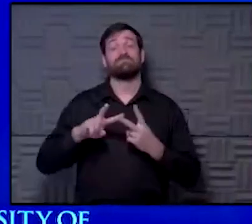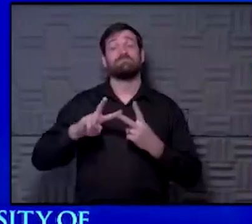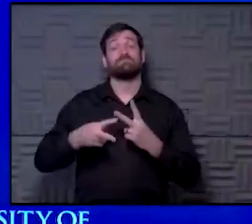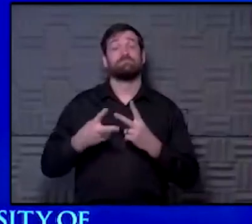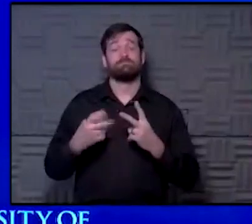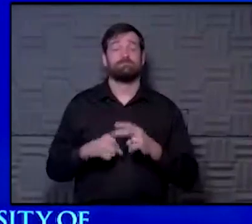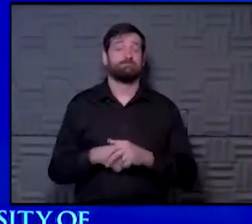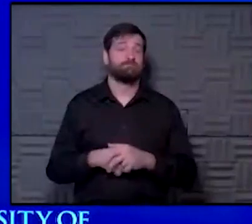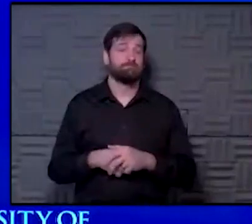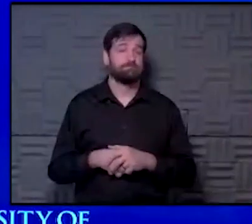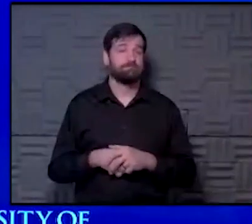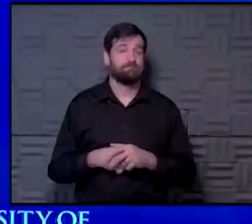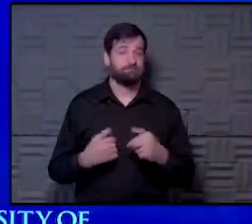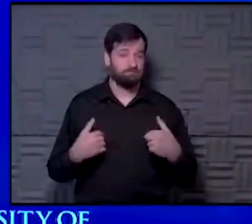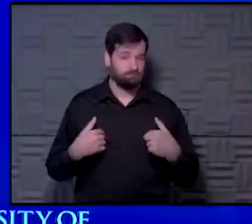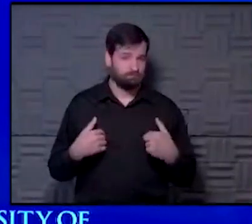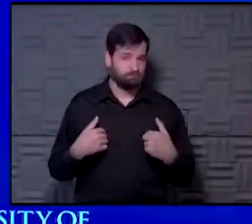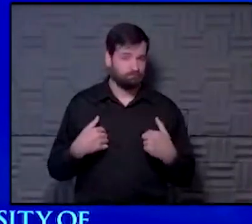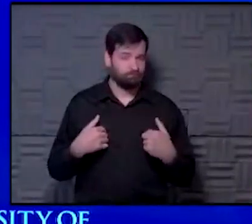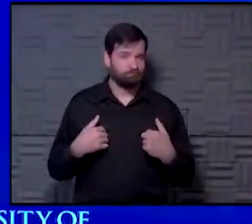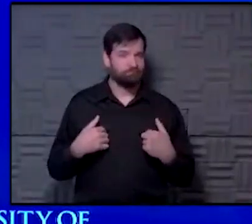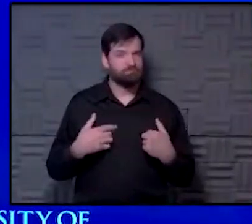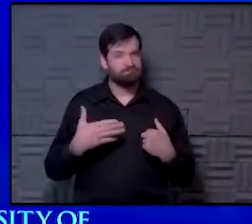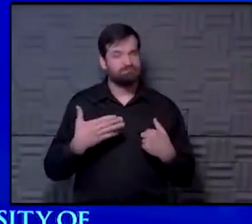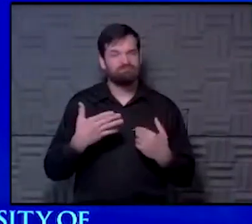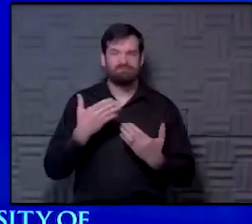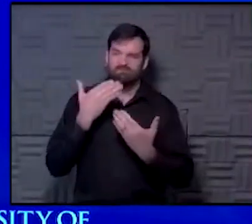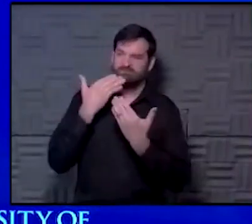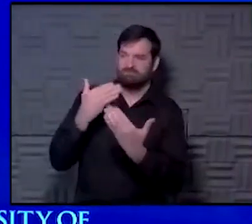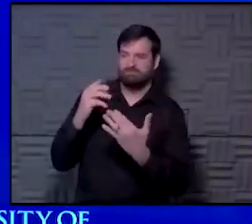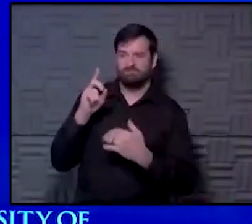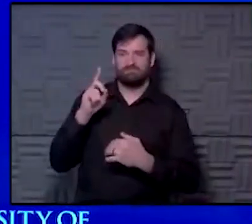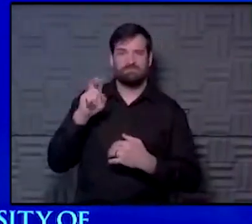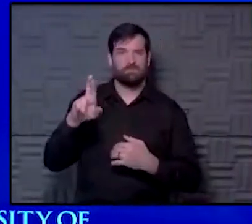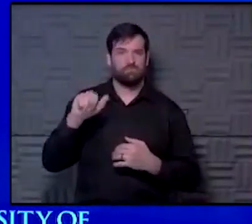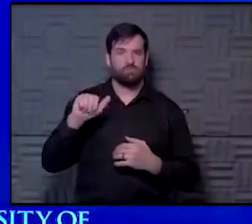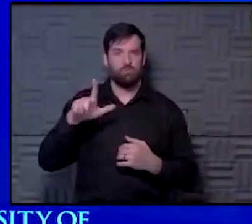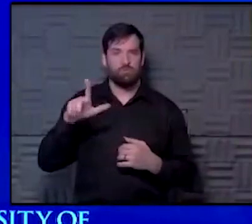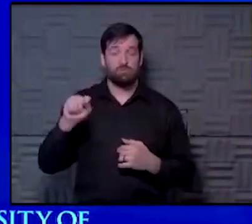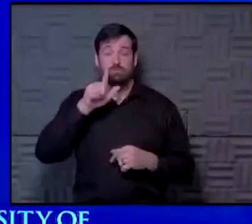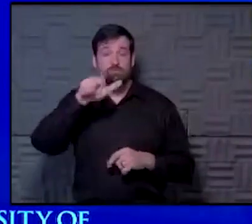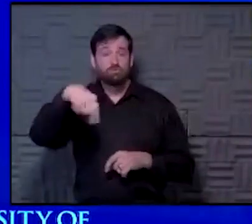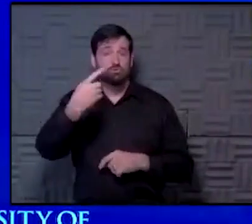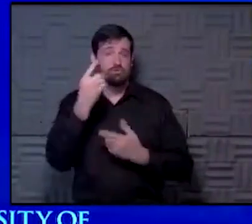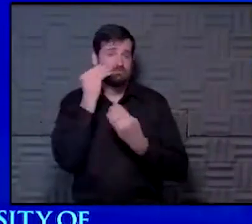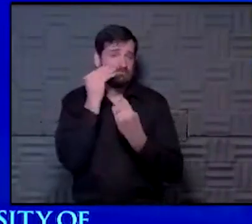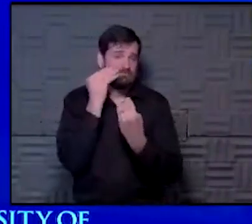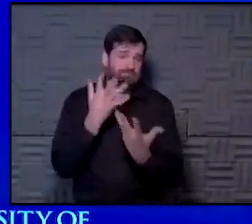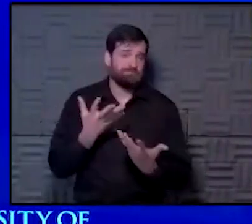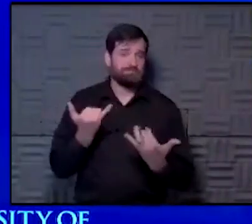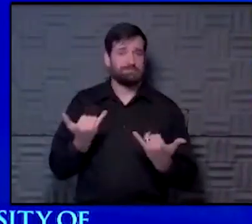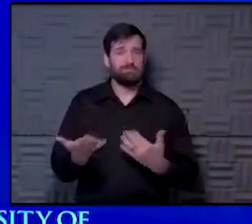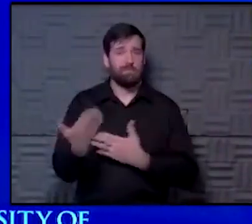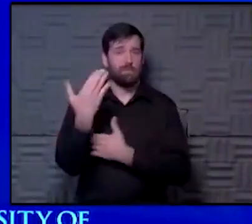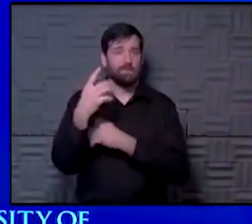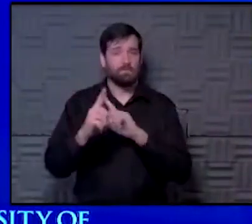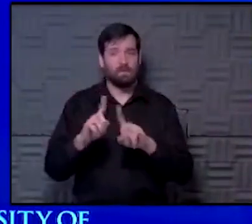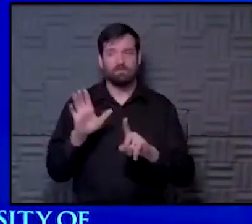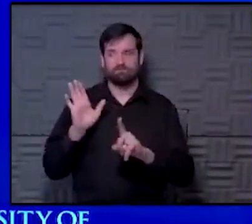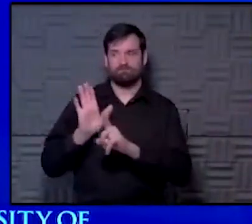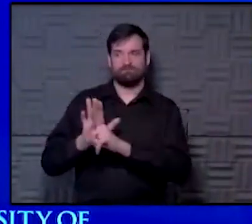Secondly, I too would offer my personal thanks to Dr. Ault, not only for sharing information with us this morning, but for